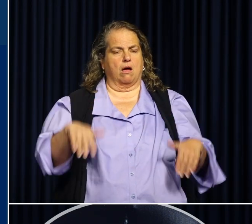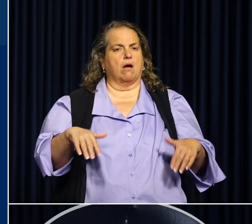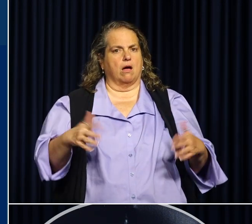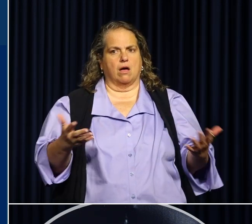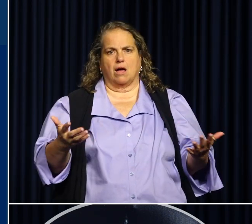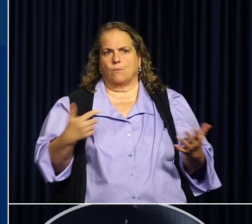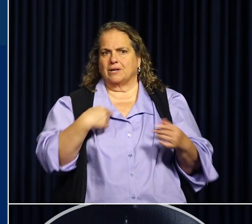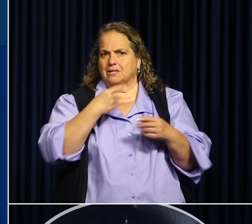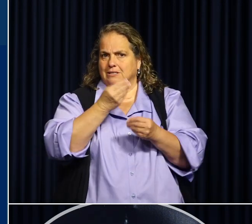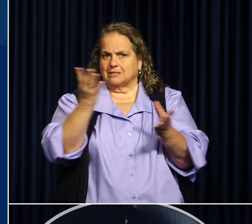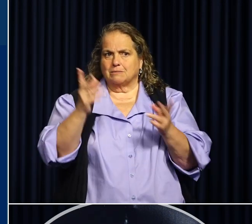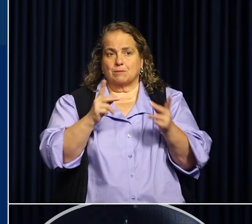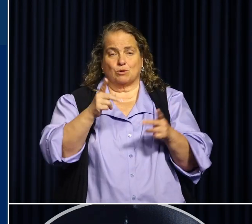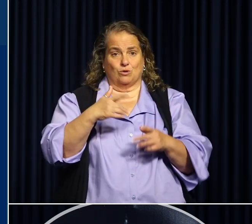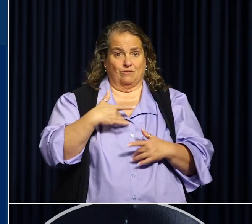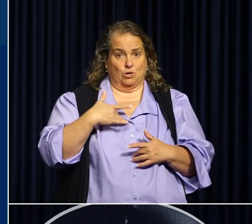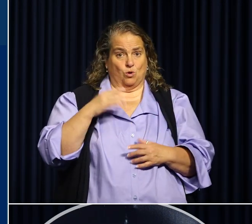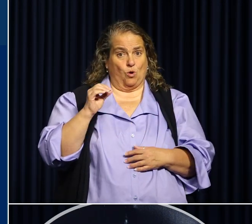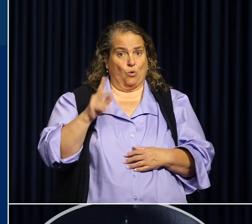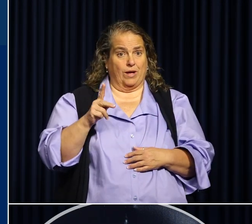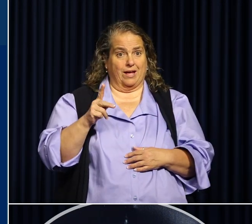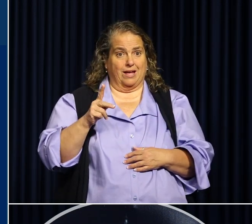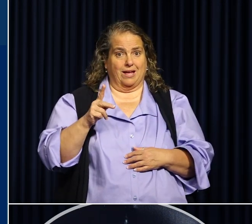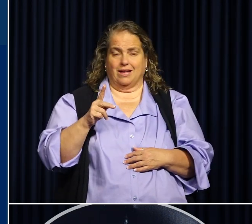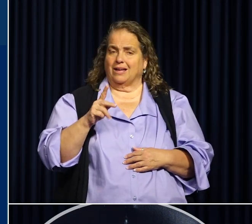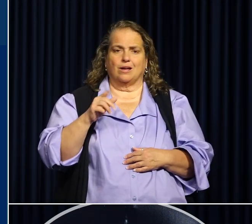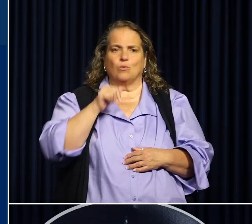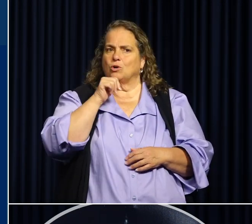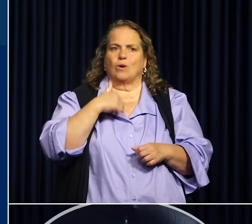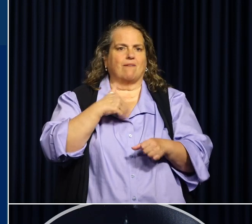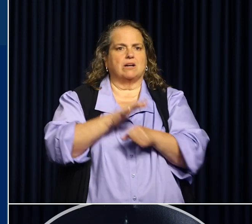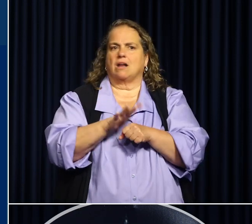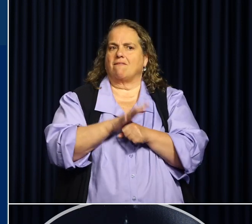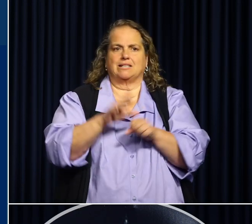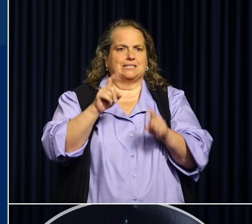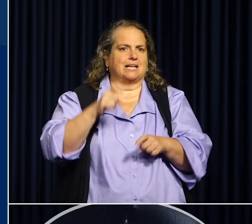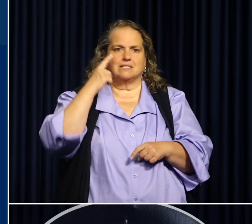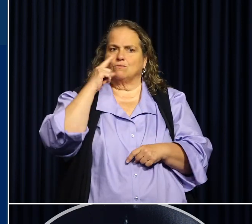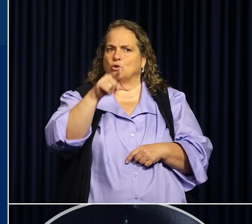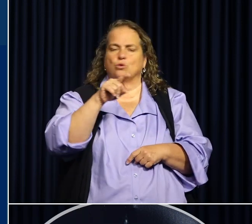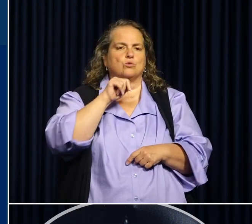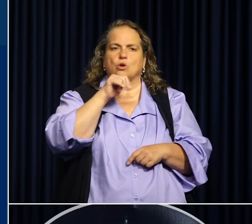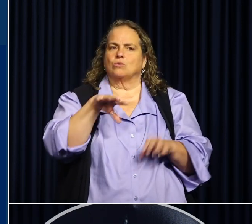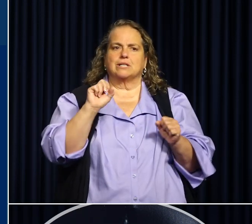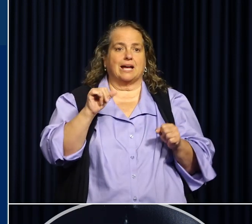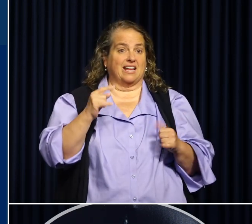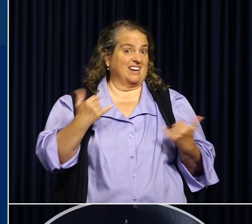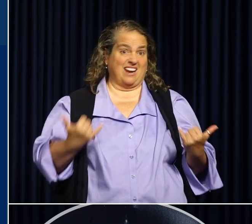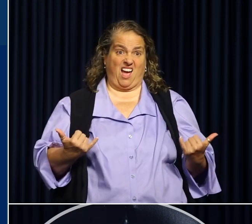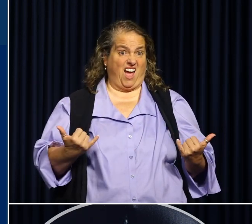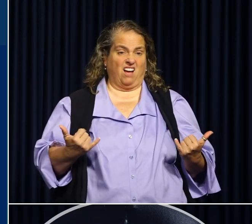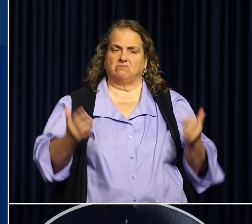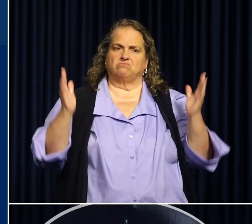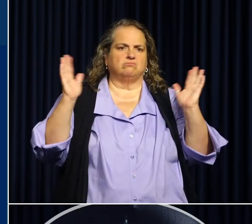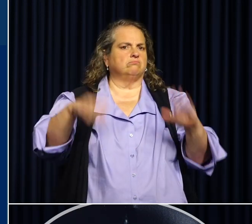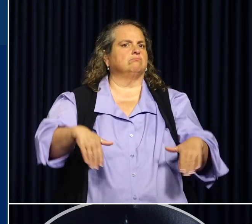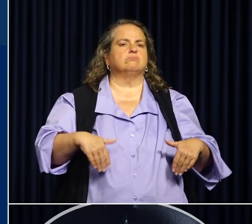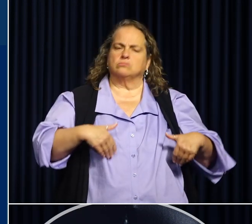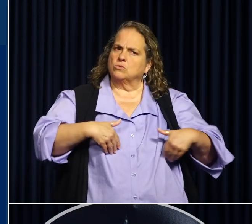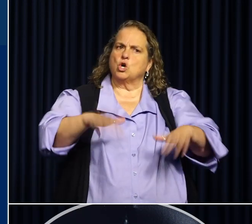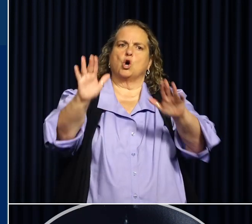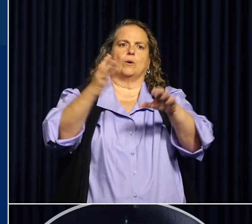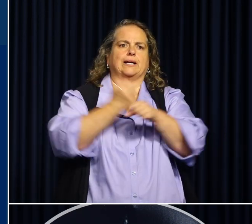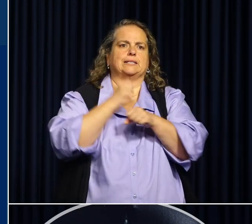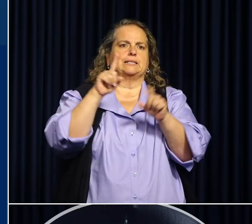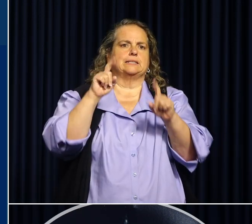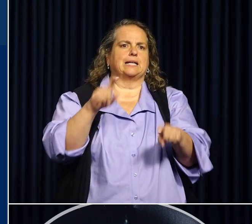telling people that if you felt okay, we didn't have enough tests. And that is not the case anymore. Now we have tests